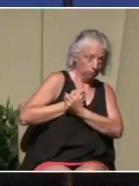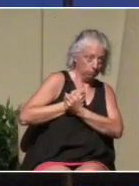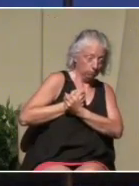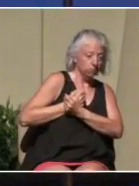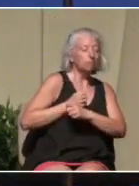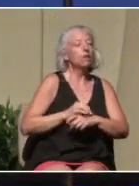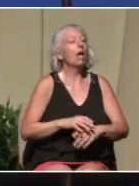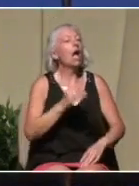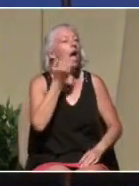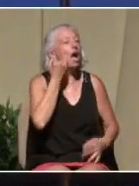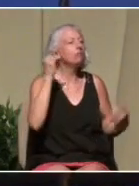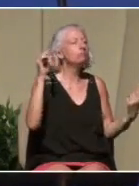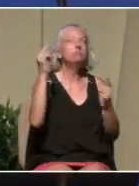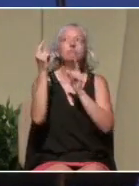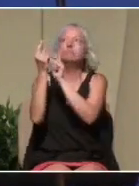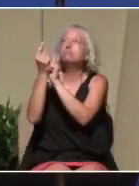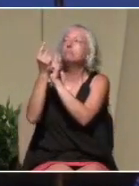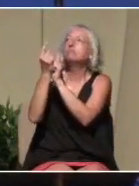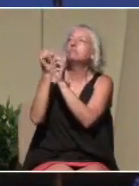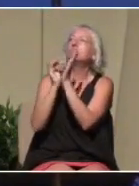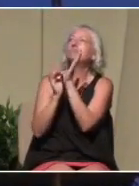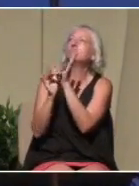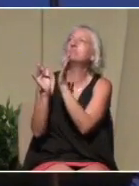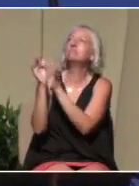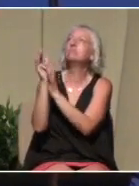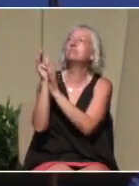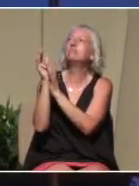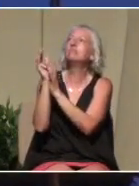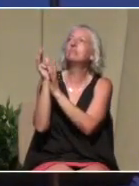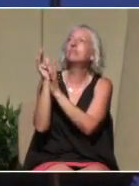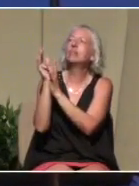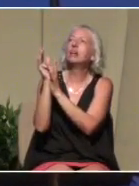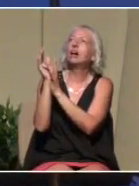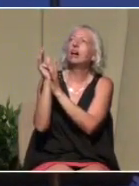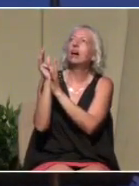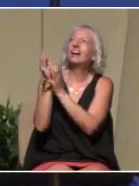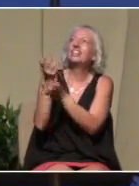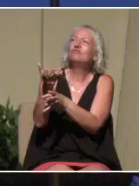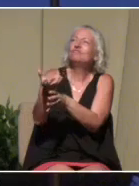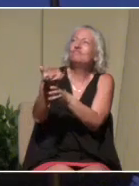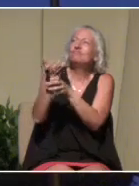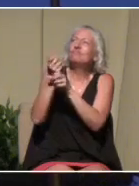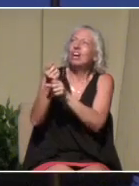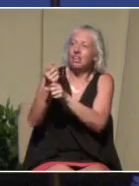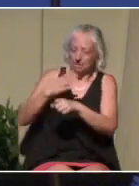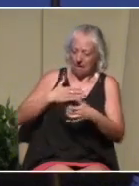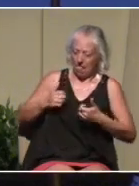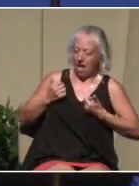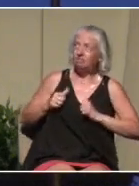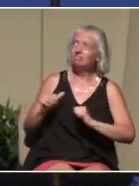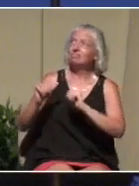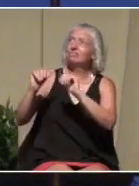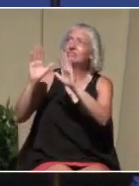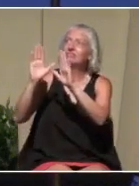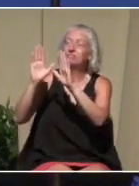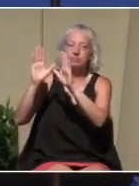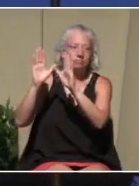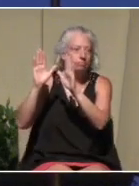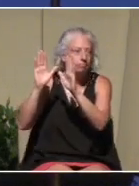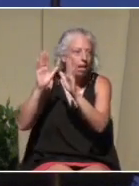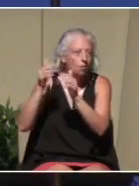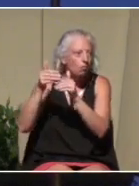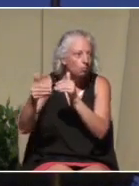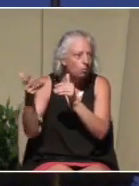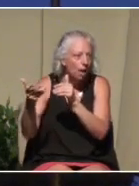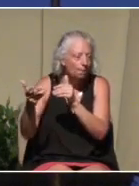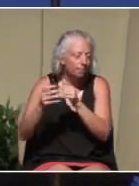But if we come to Jesus, and if we entrust our lives to Jesus, this is what the Bible says. Now, I